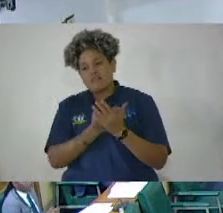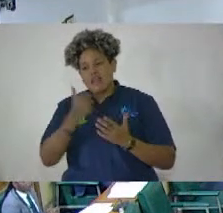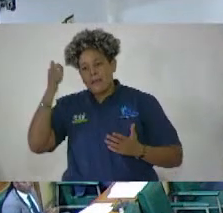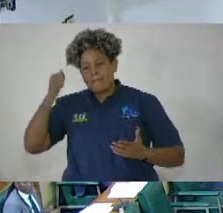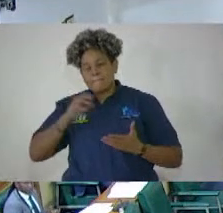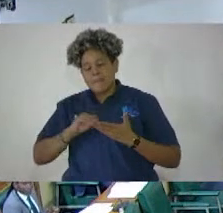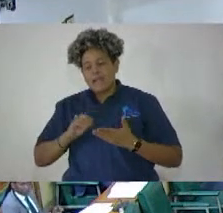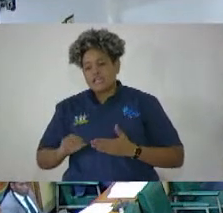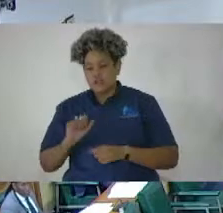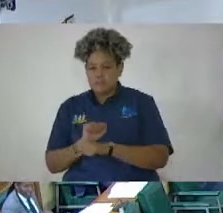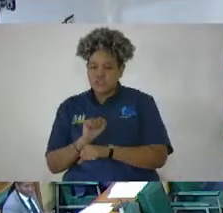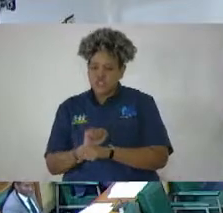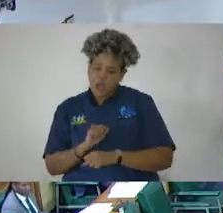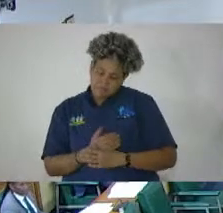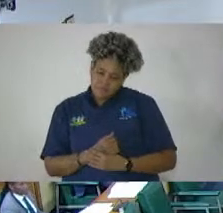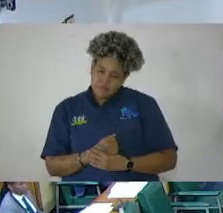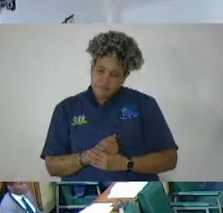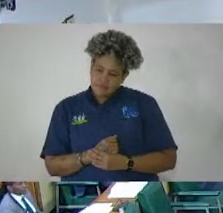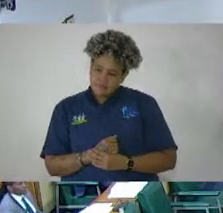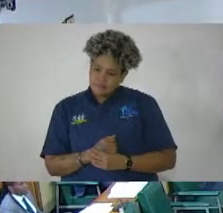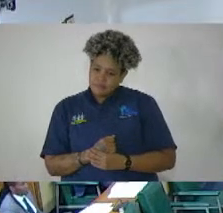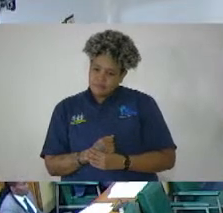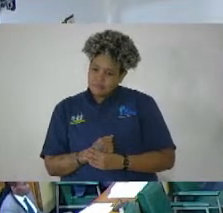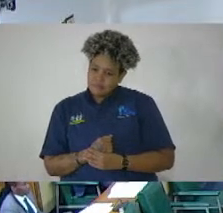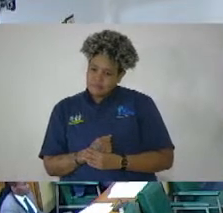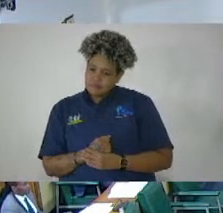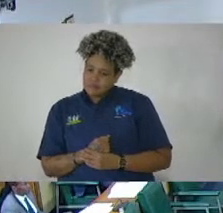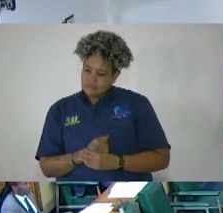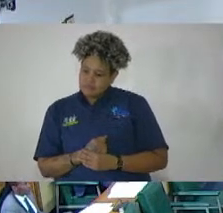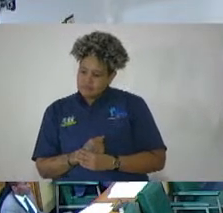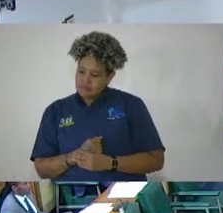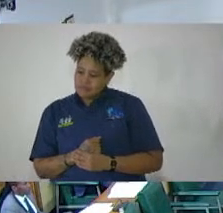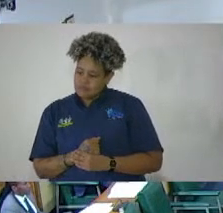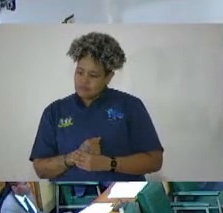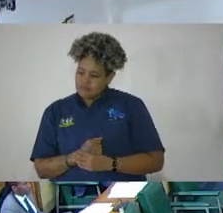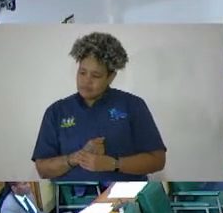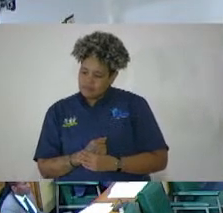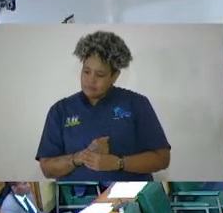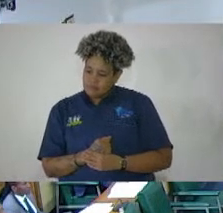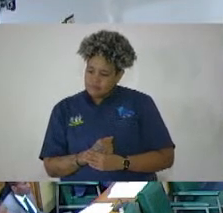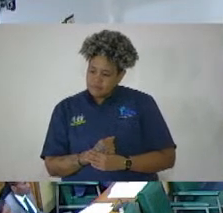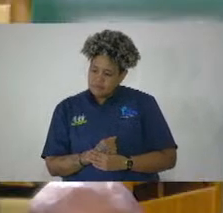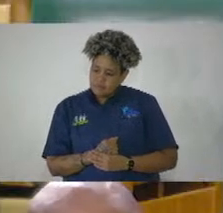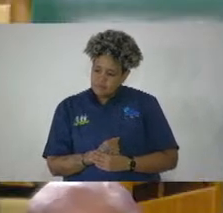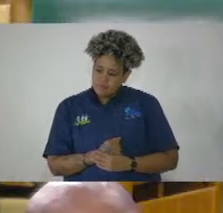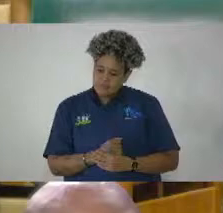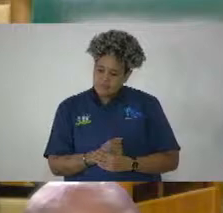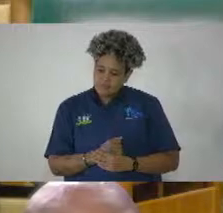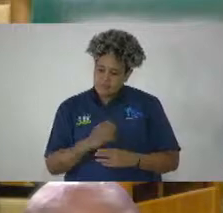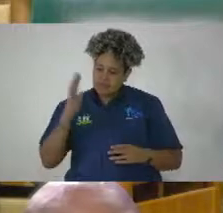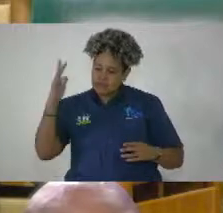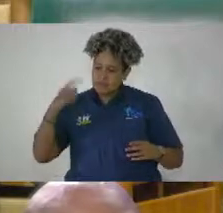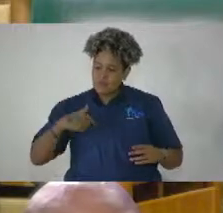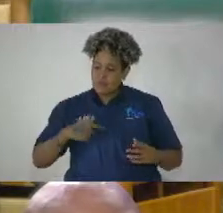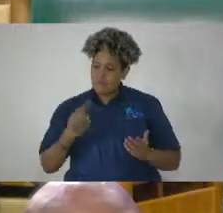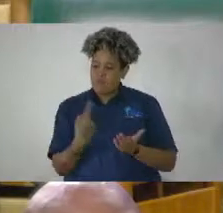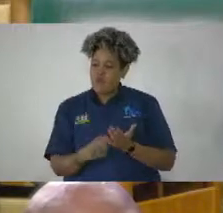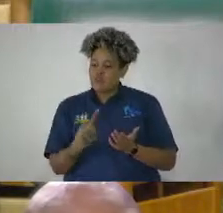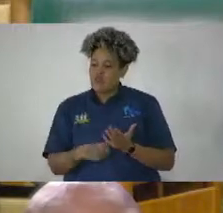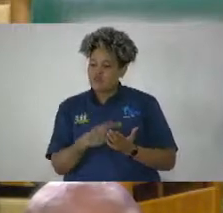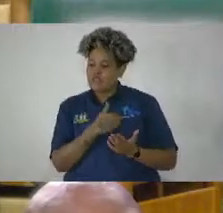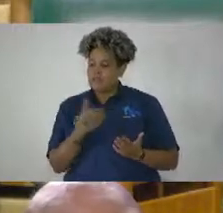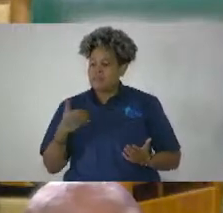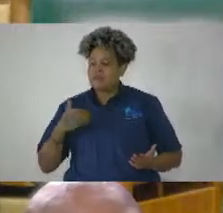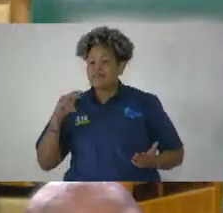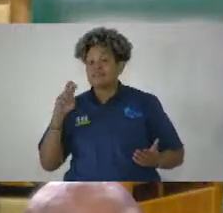Pensionable. Stability. Mr. Speaker, we have 1,000 members, civilian